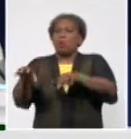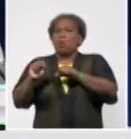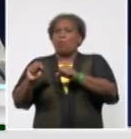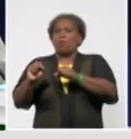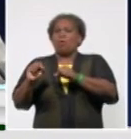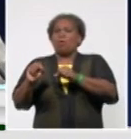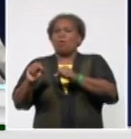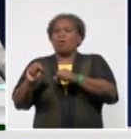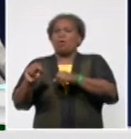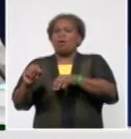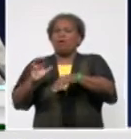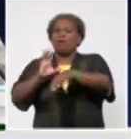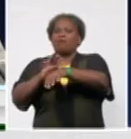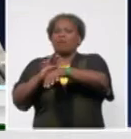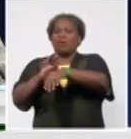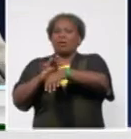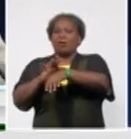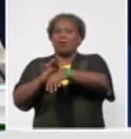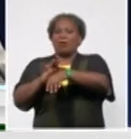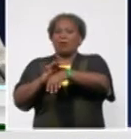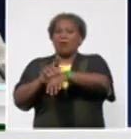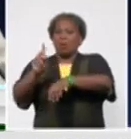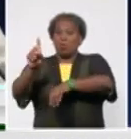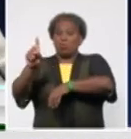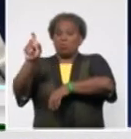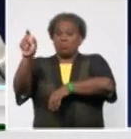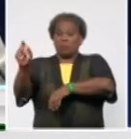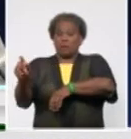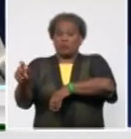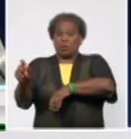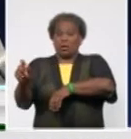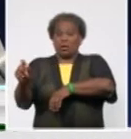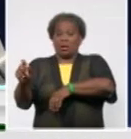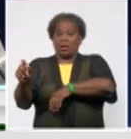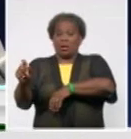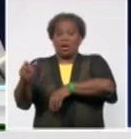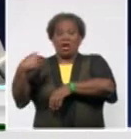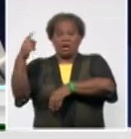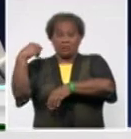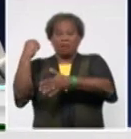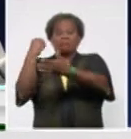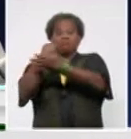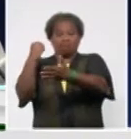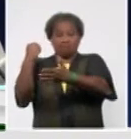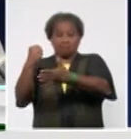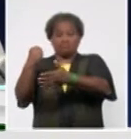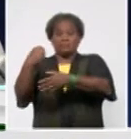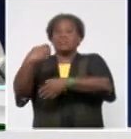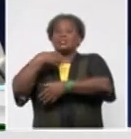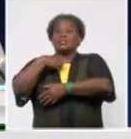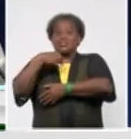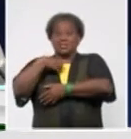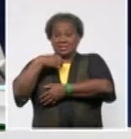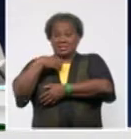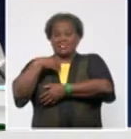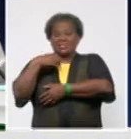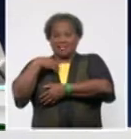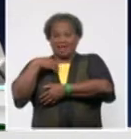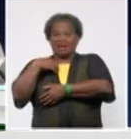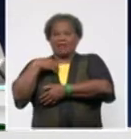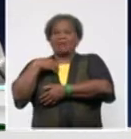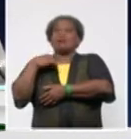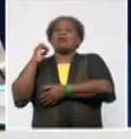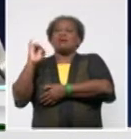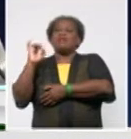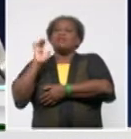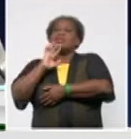significant differences in this regard. By age groups, 14 individuals are under the age of 20. As for